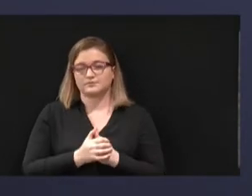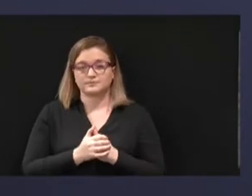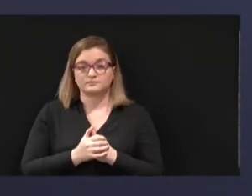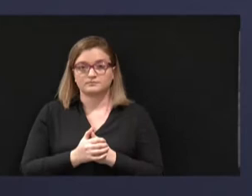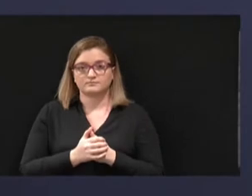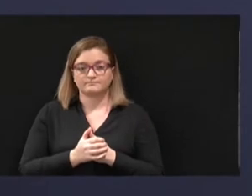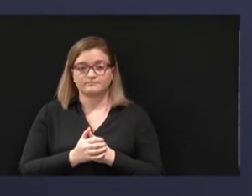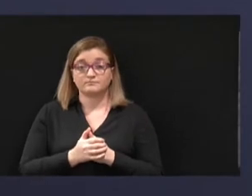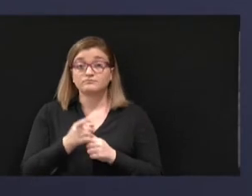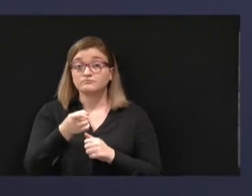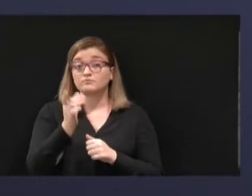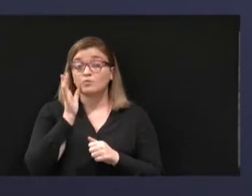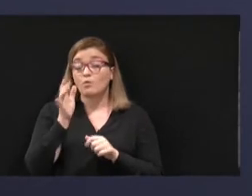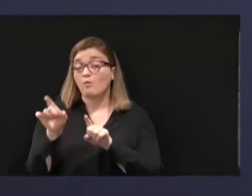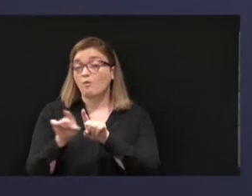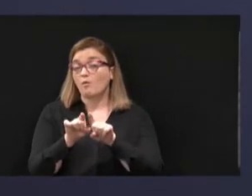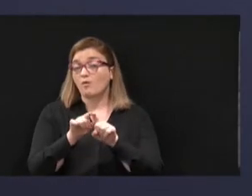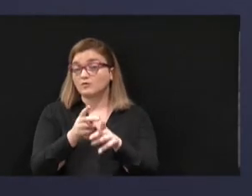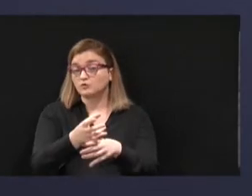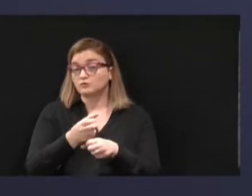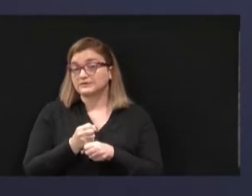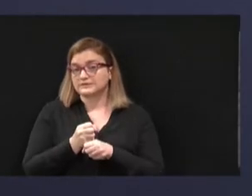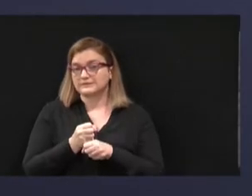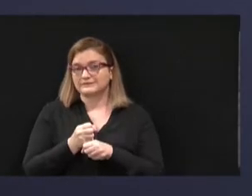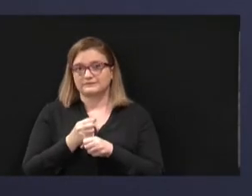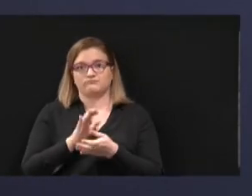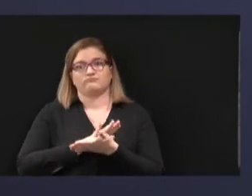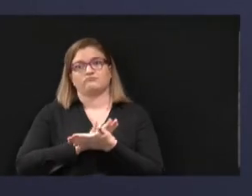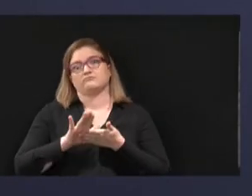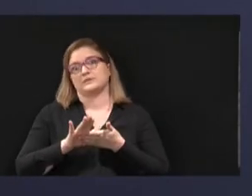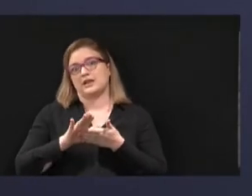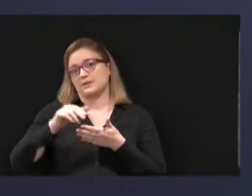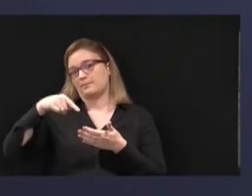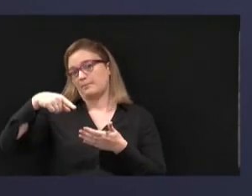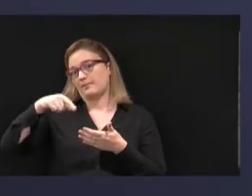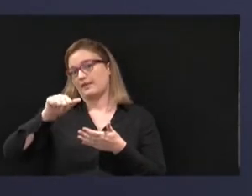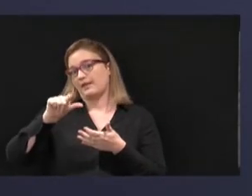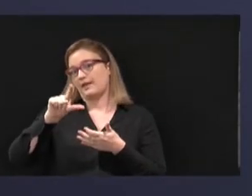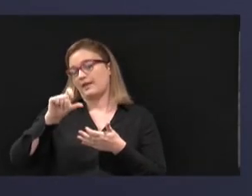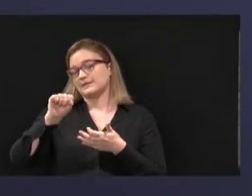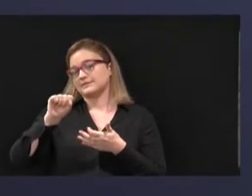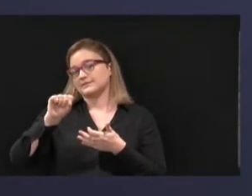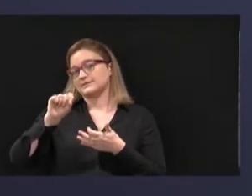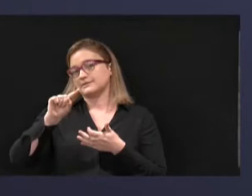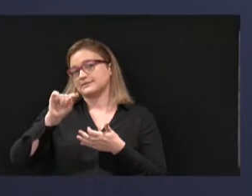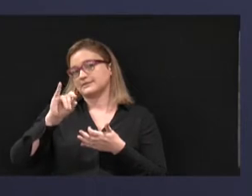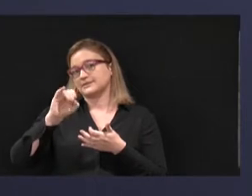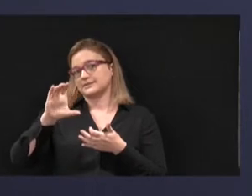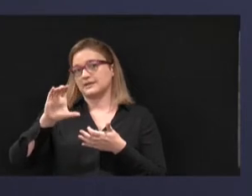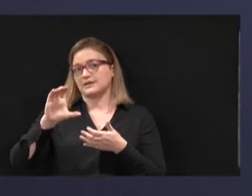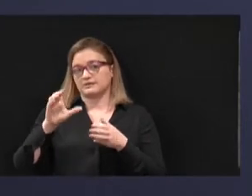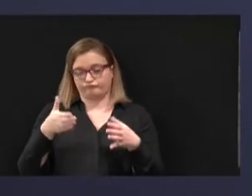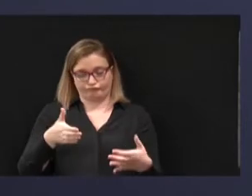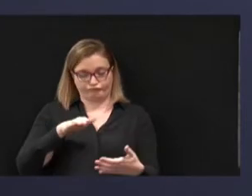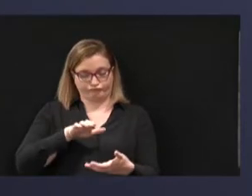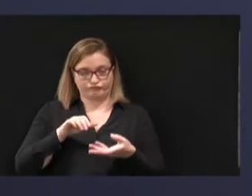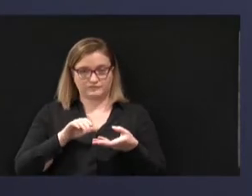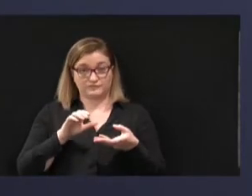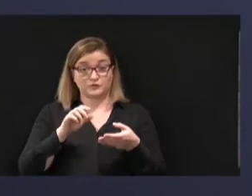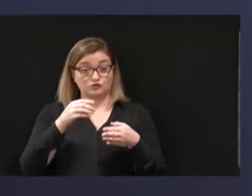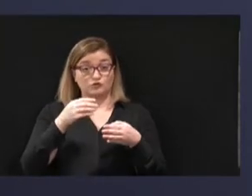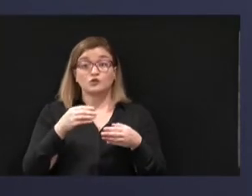You also got a very nice plastic container of Orton Gillingham cards,